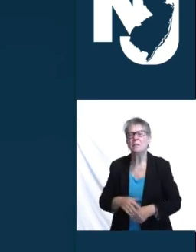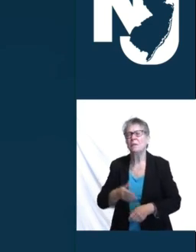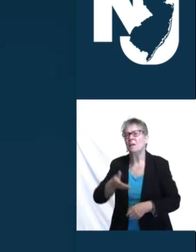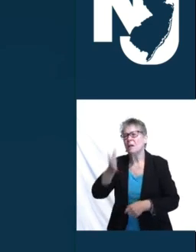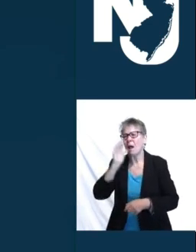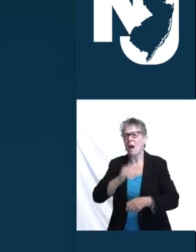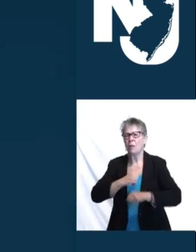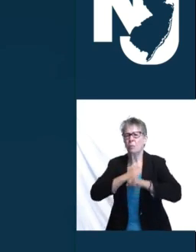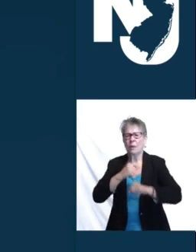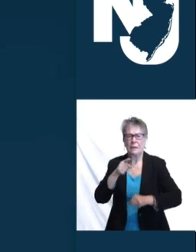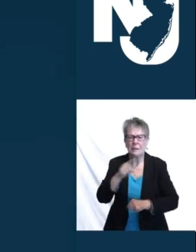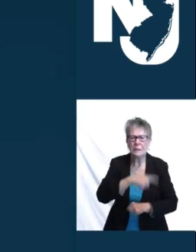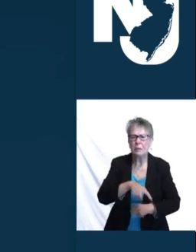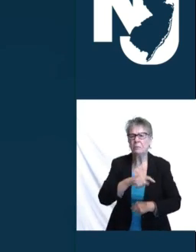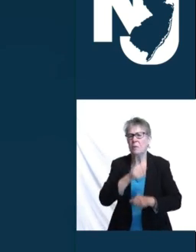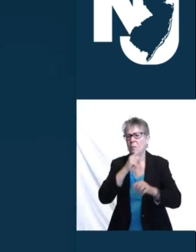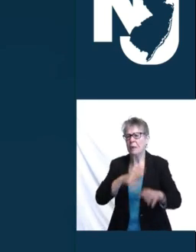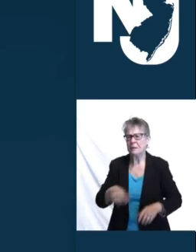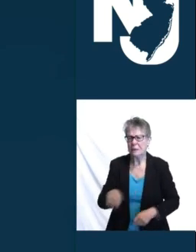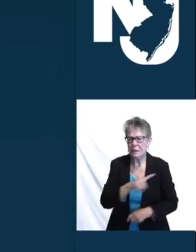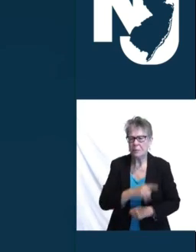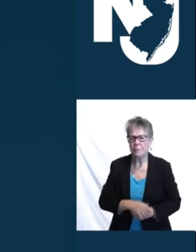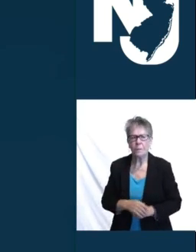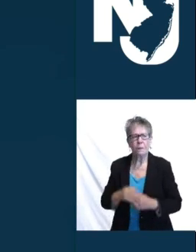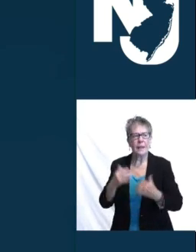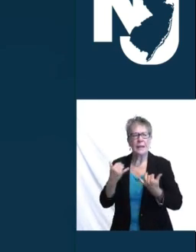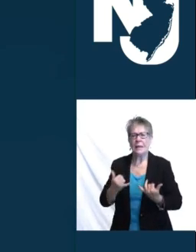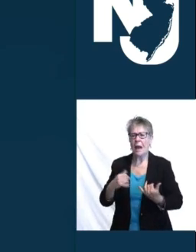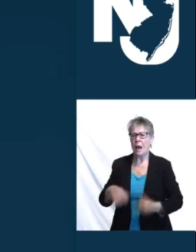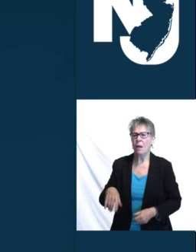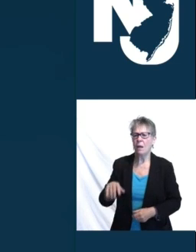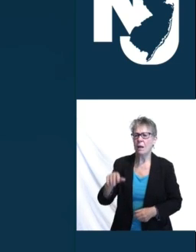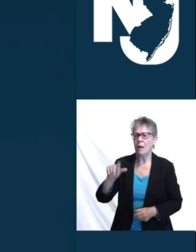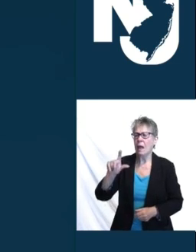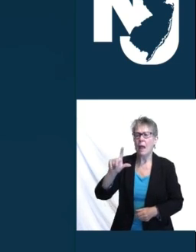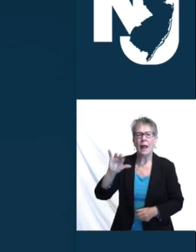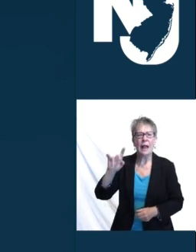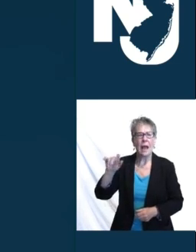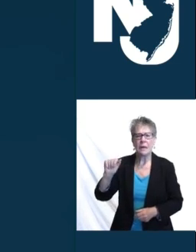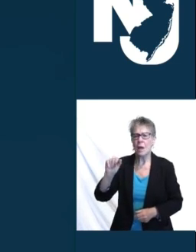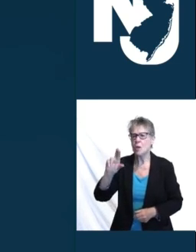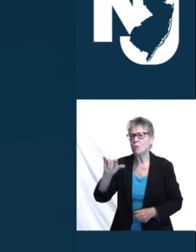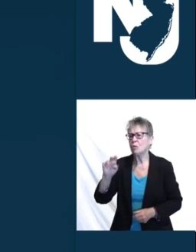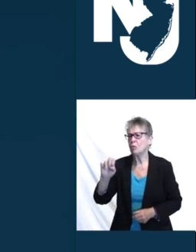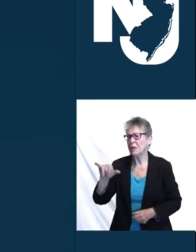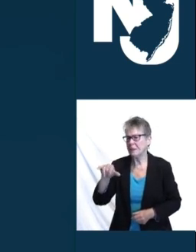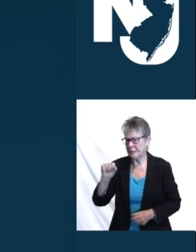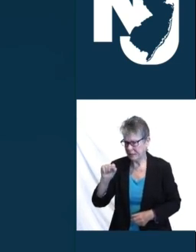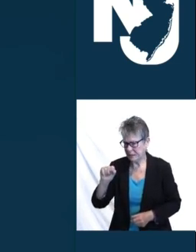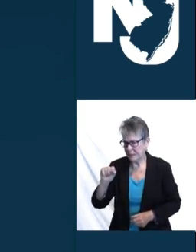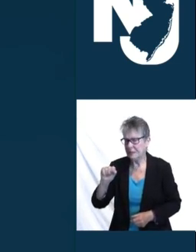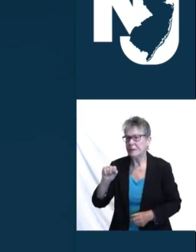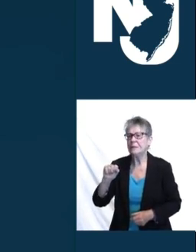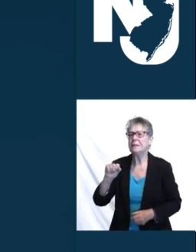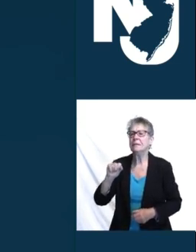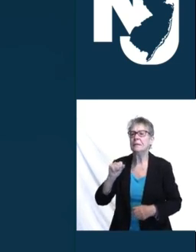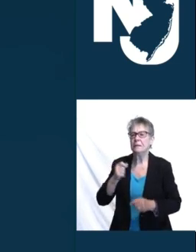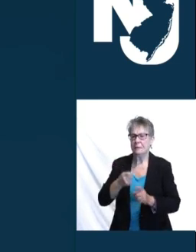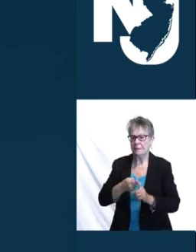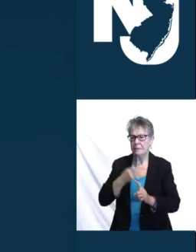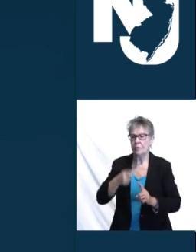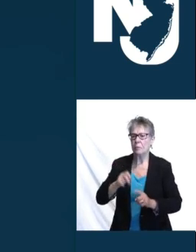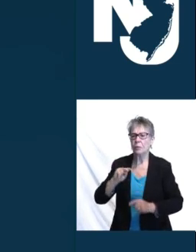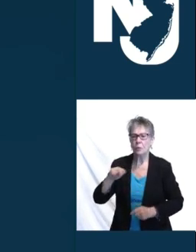up to Union City, which was the home of this woman, Liliana Reyes. She was 64 years old and a native of